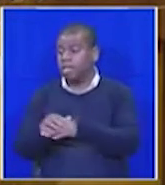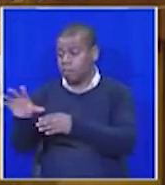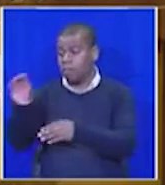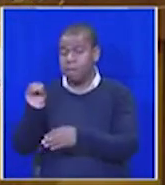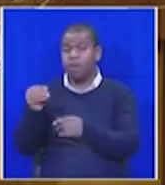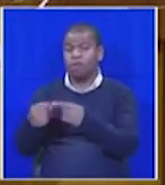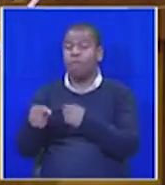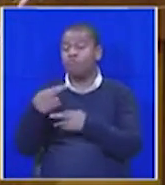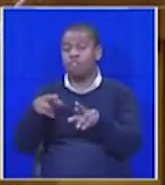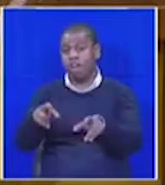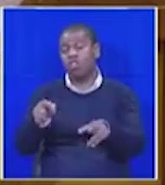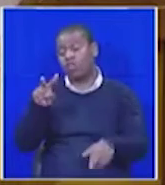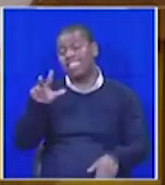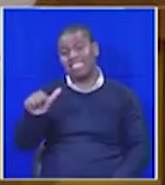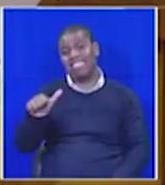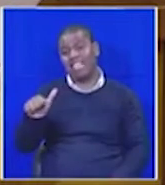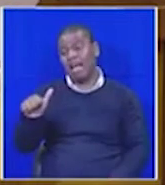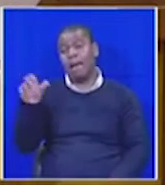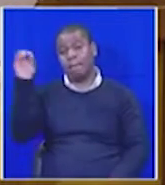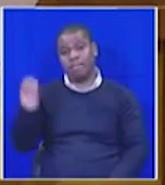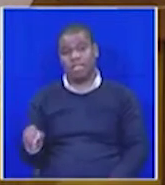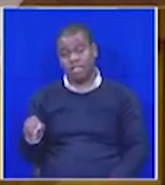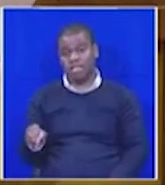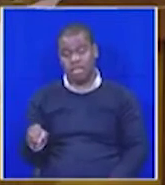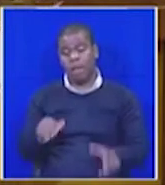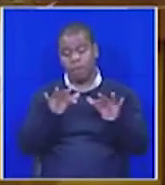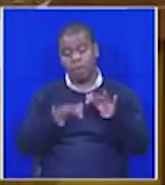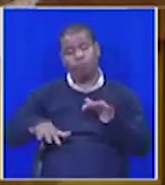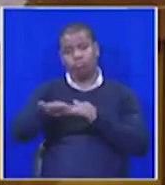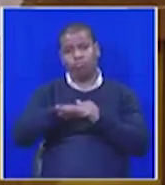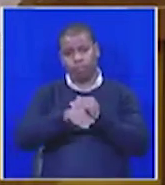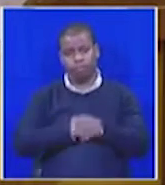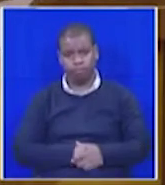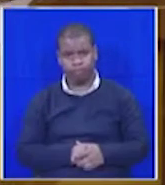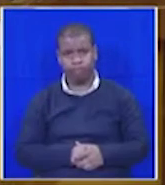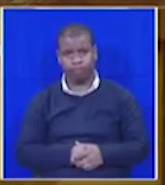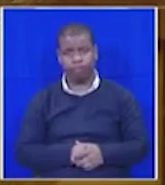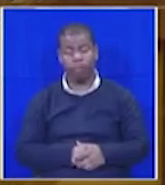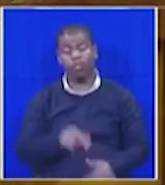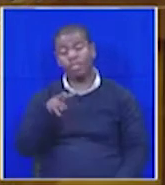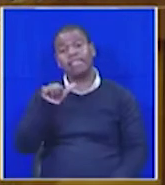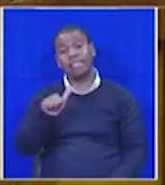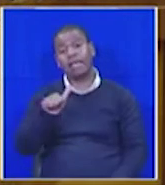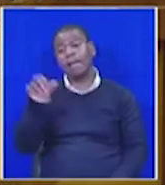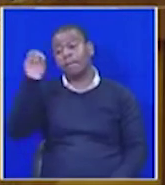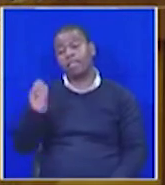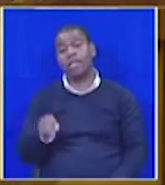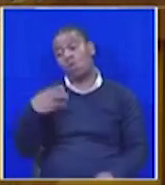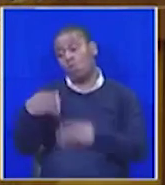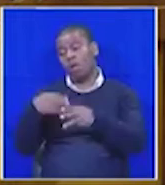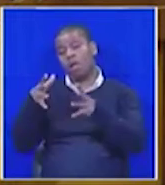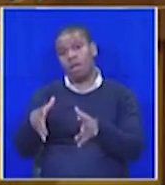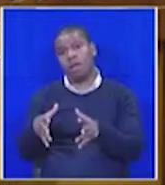river for 26% of the population in Edembe, if I pronounce that correctly. 26% of workers